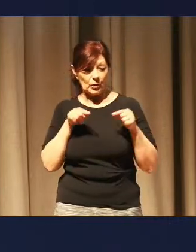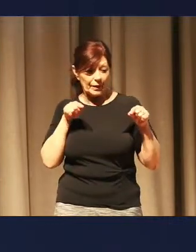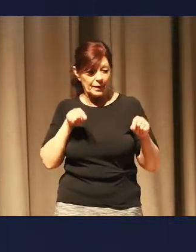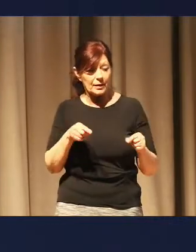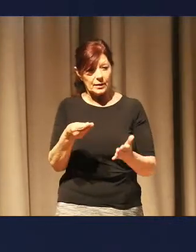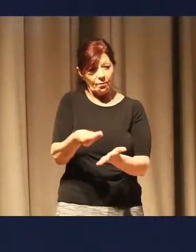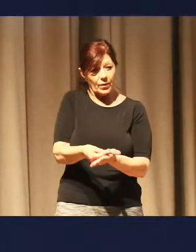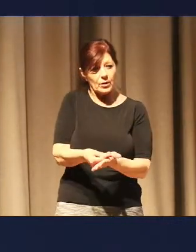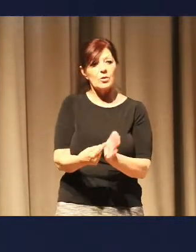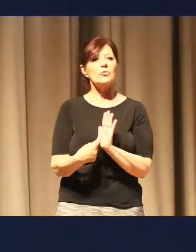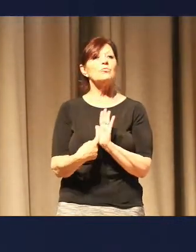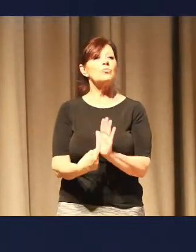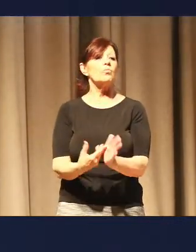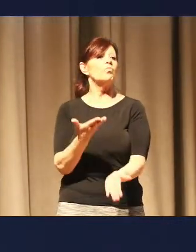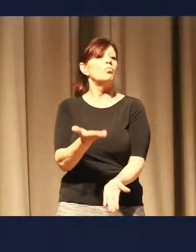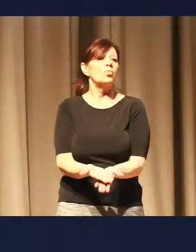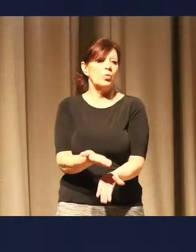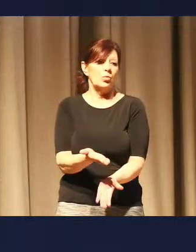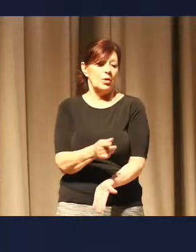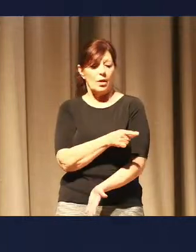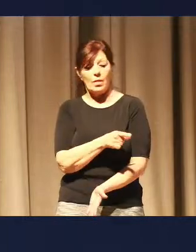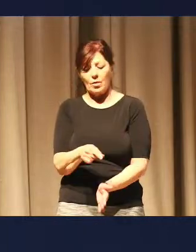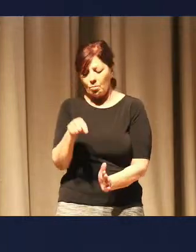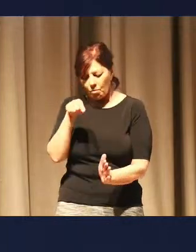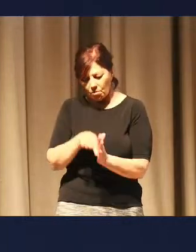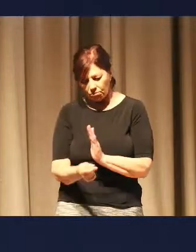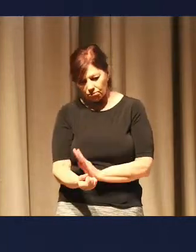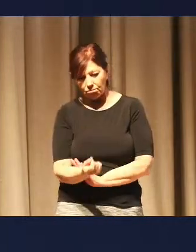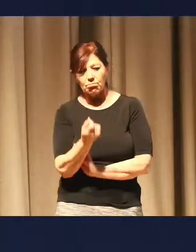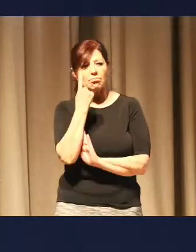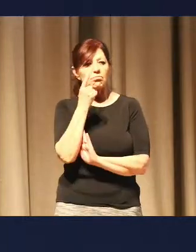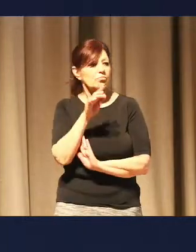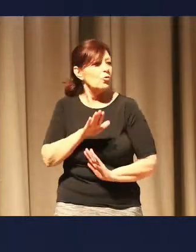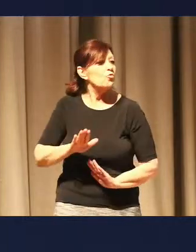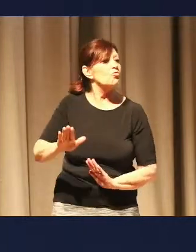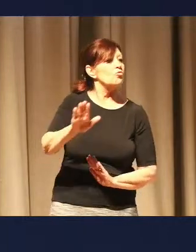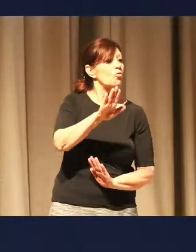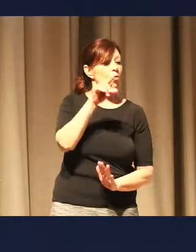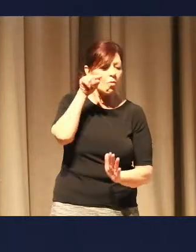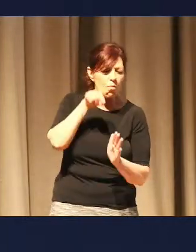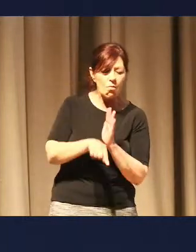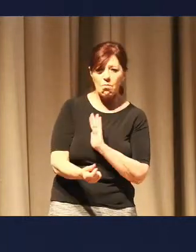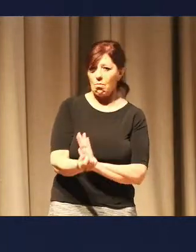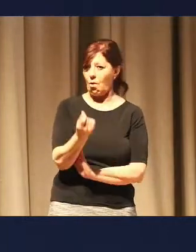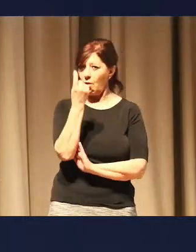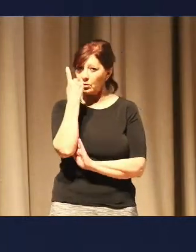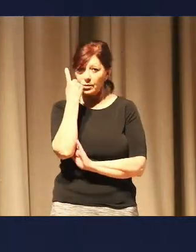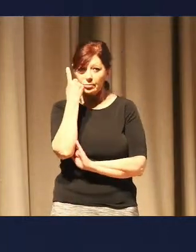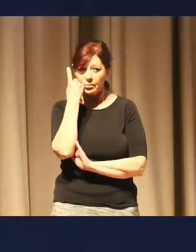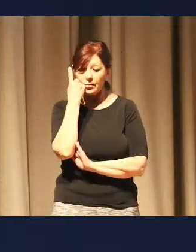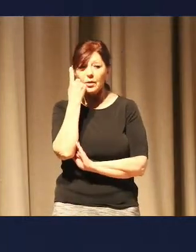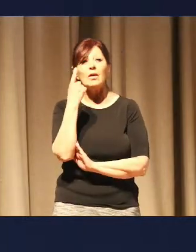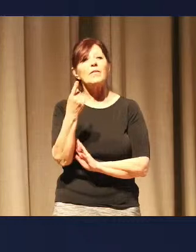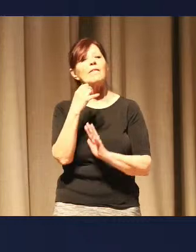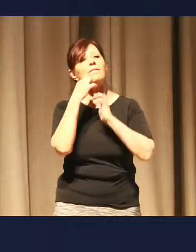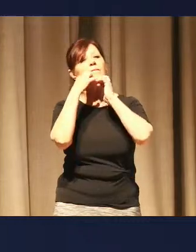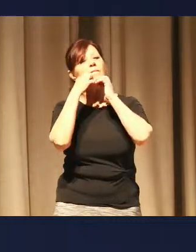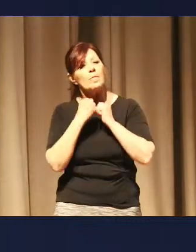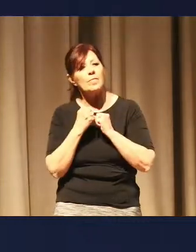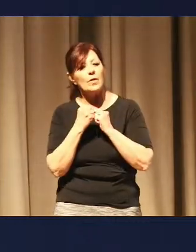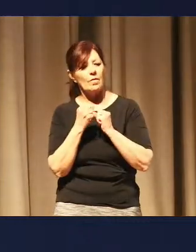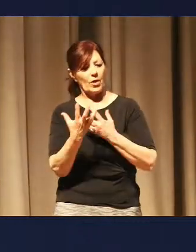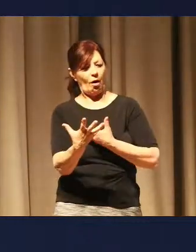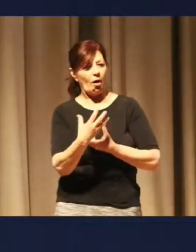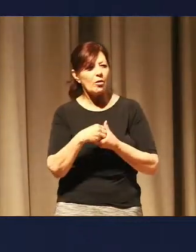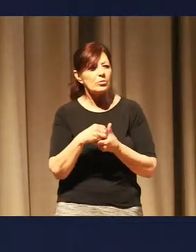funding demonstrates their profound understanding, your profound understanding, of the value of the